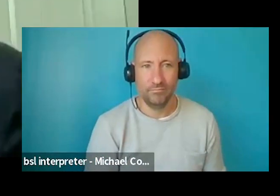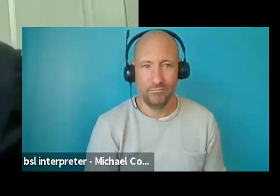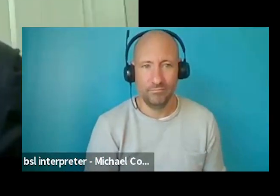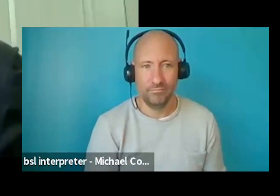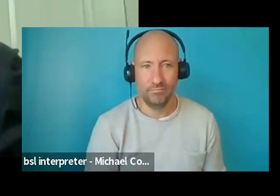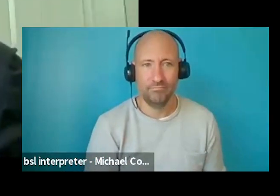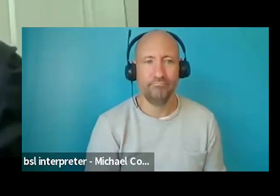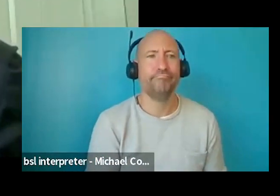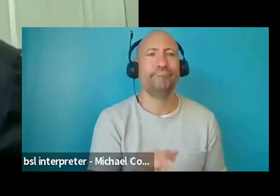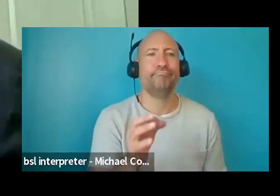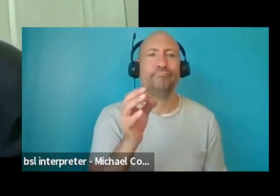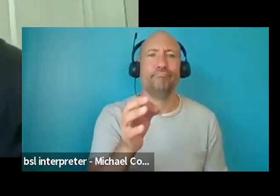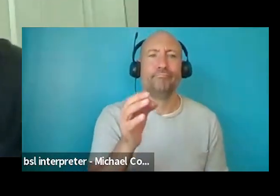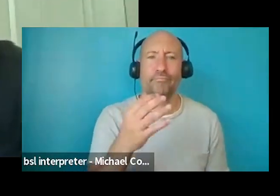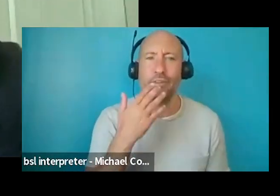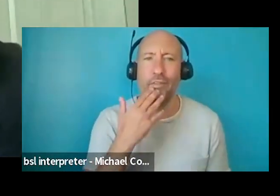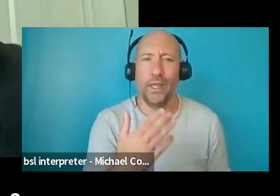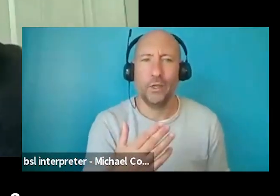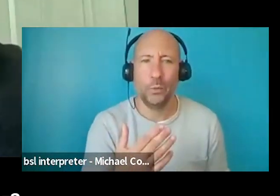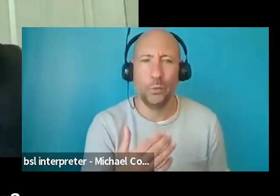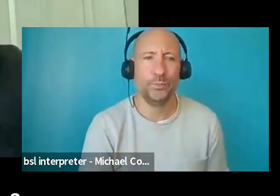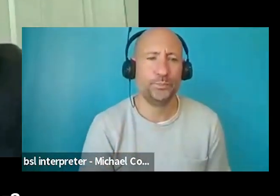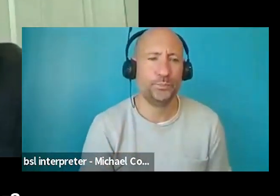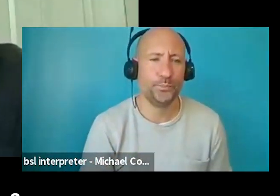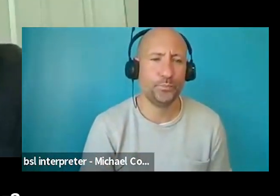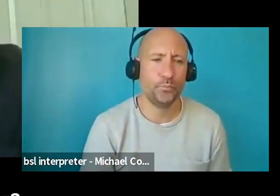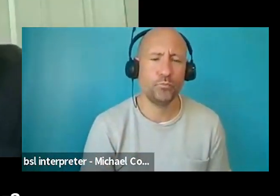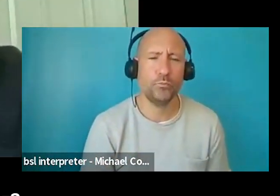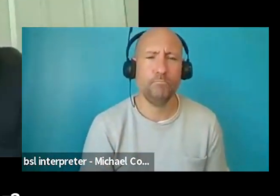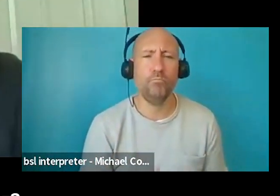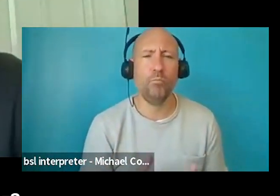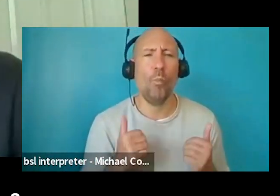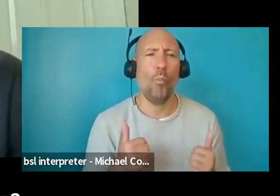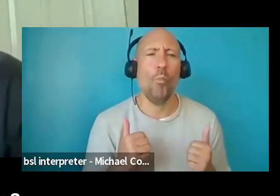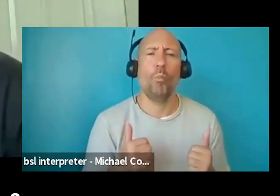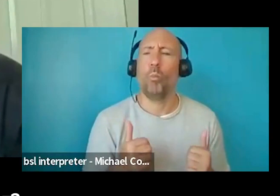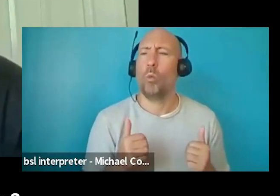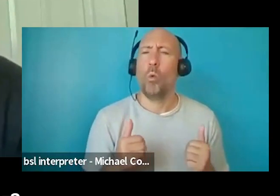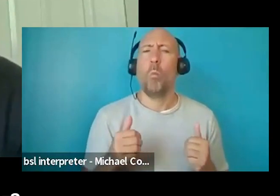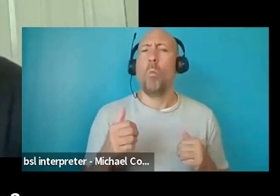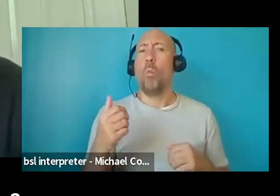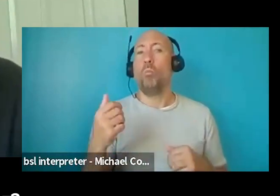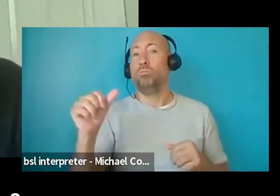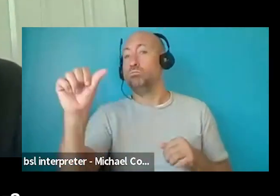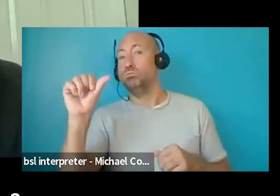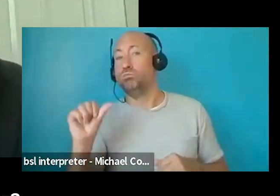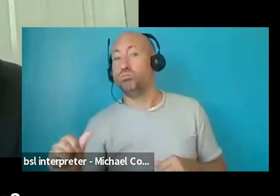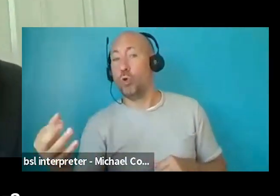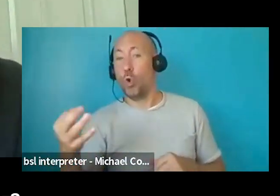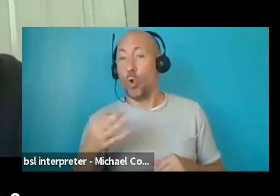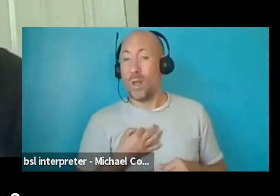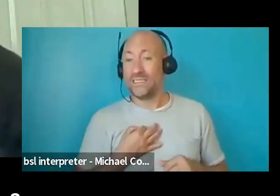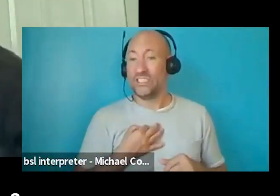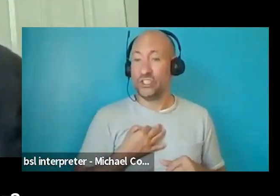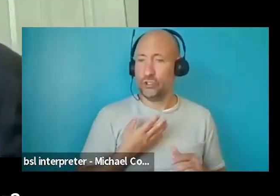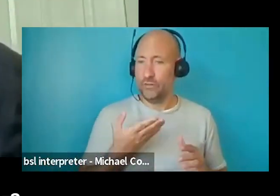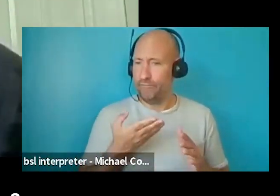Great, thank you. And then another question from